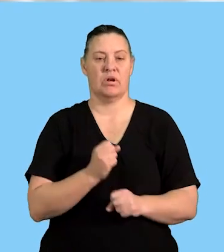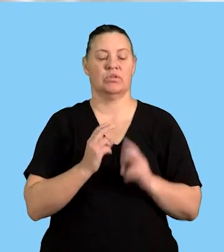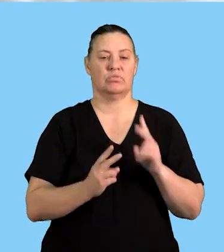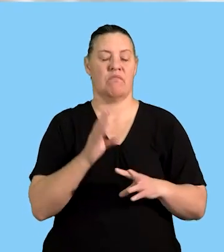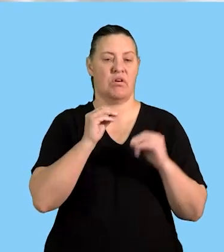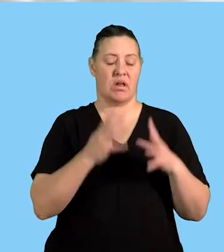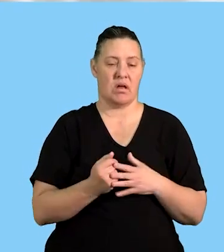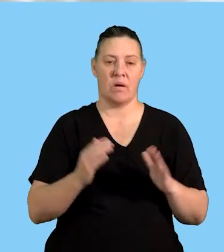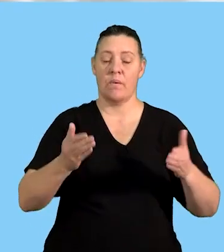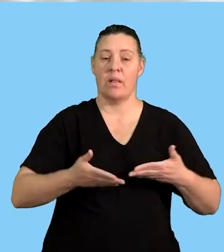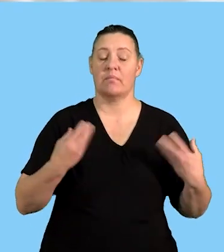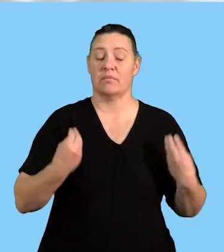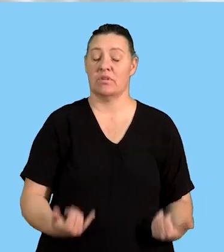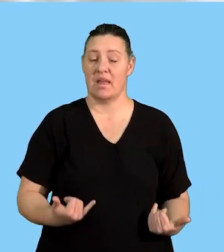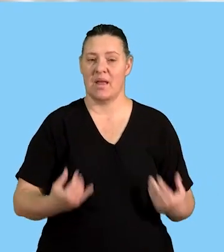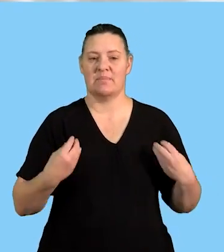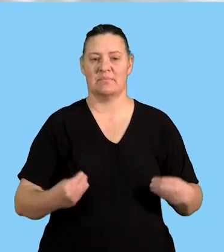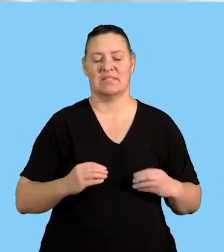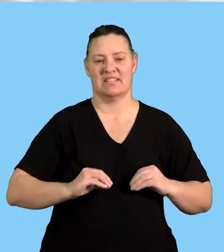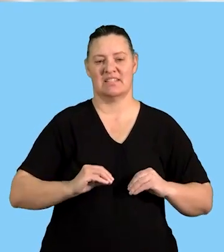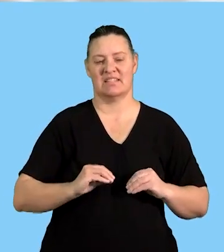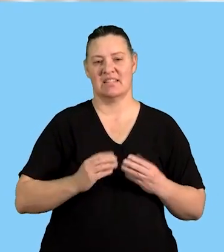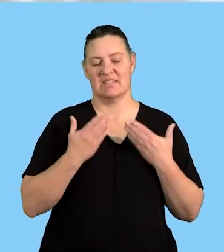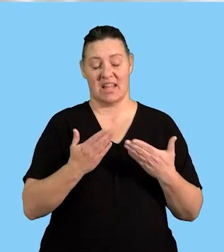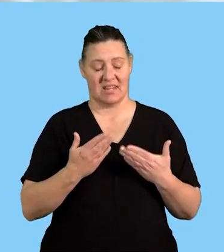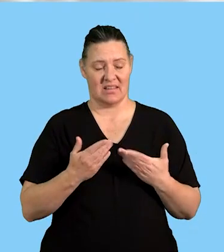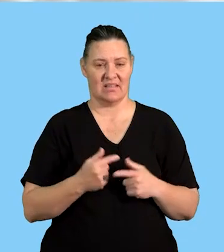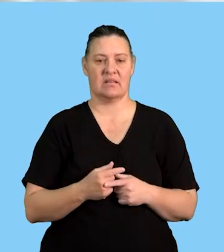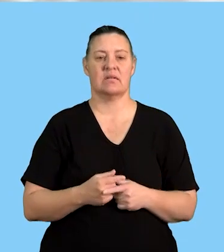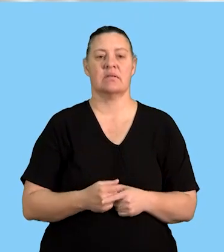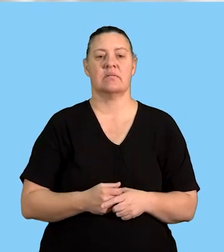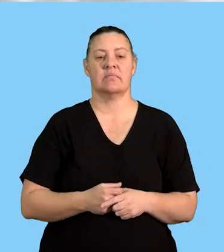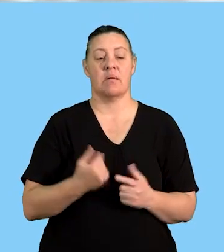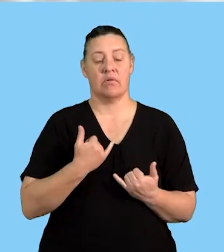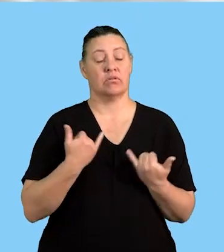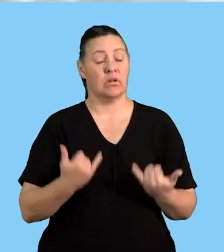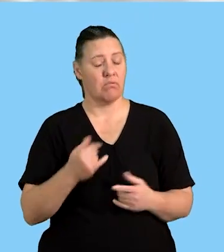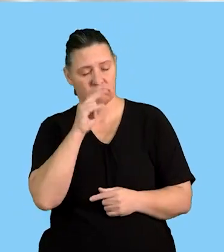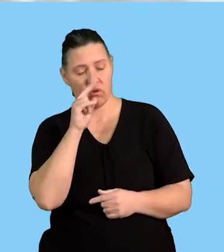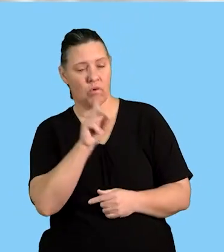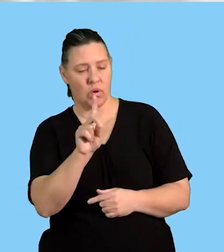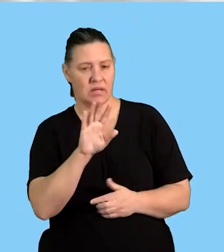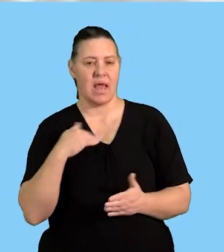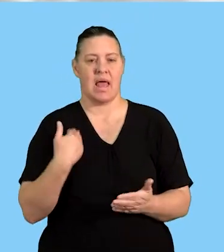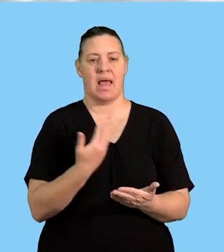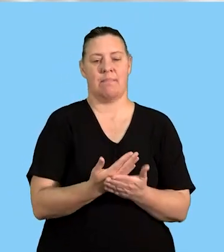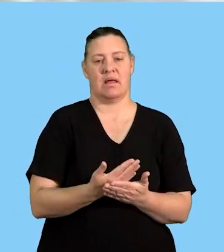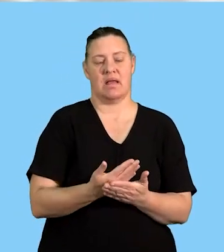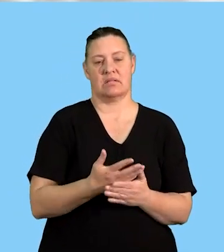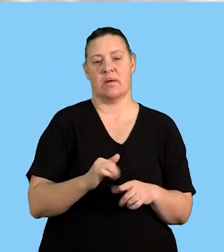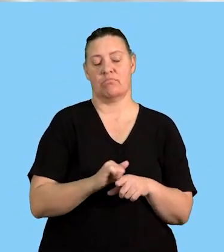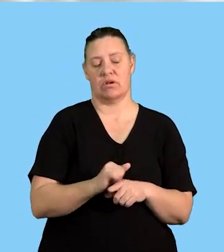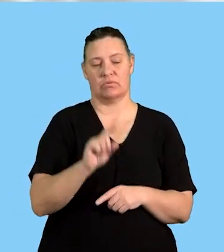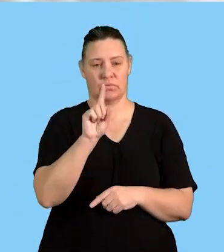Good day, great 12 learners. Welcome to today's business studies lesson. My name is Tidi Sotlaka. Now we'll be looking into application